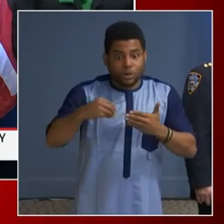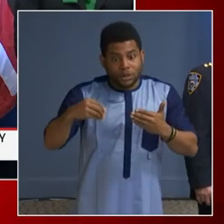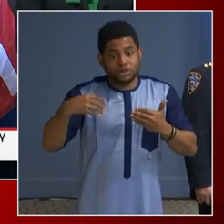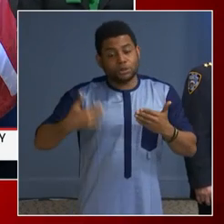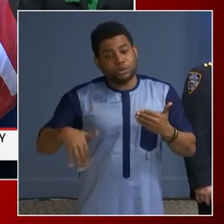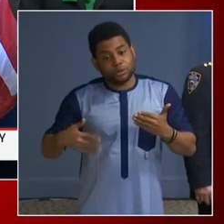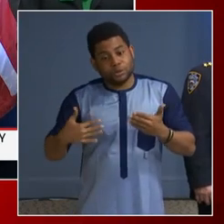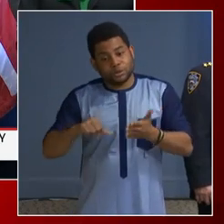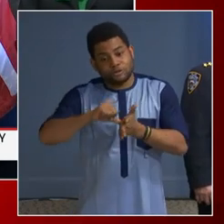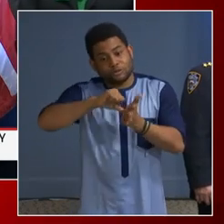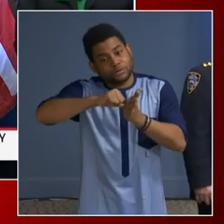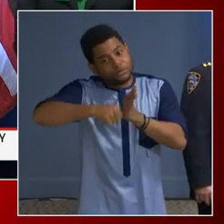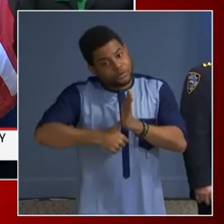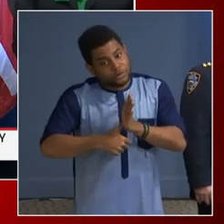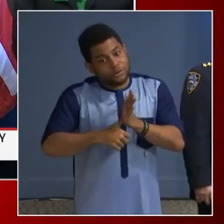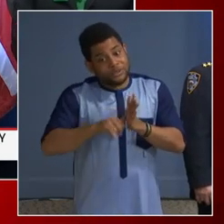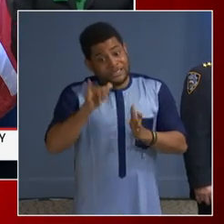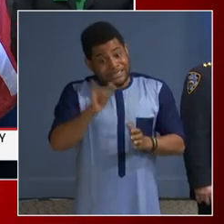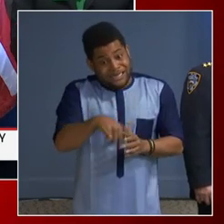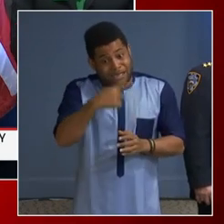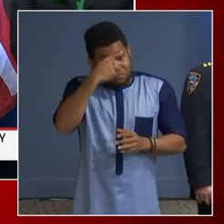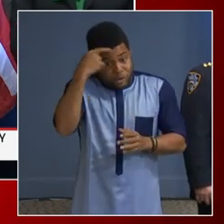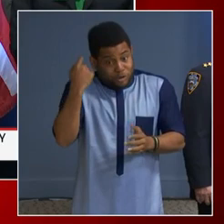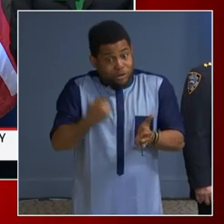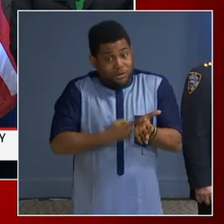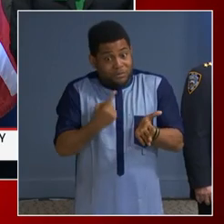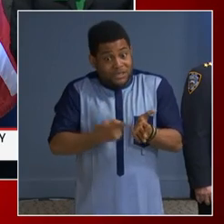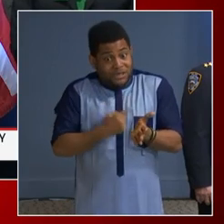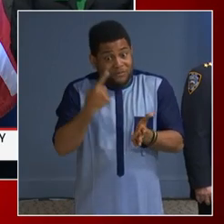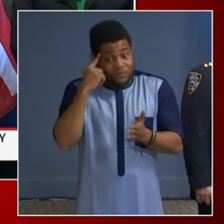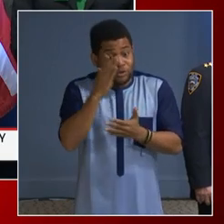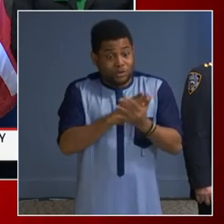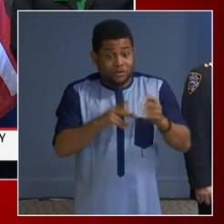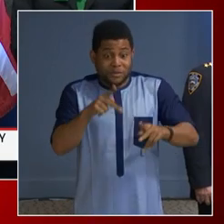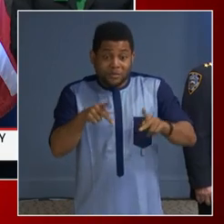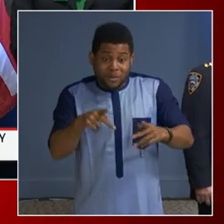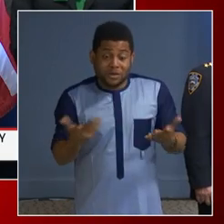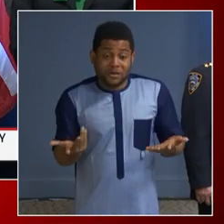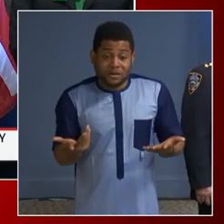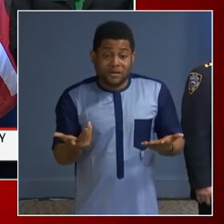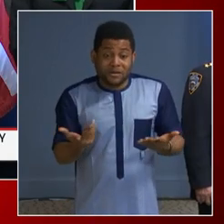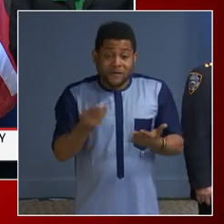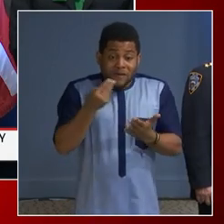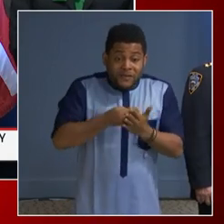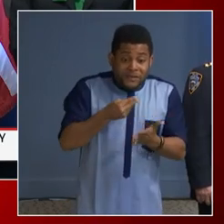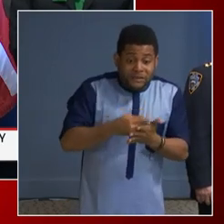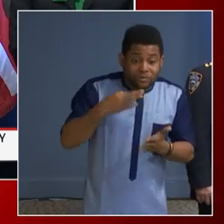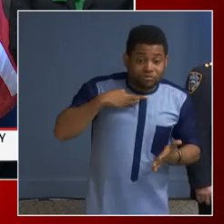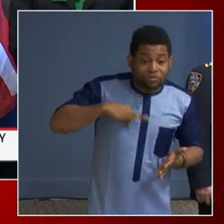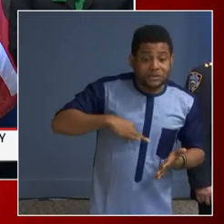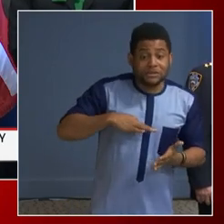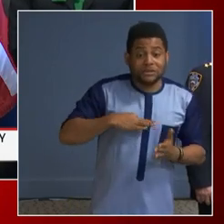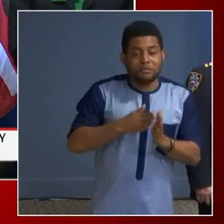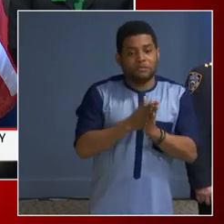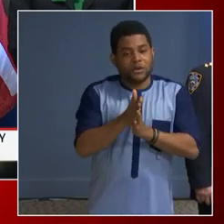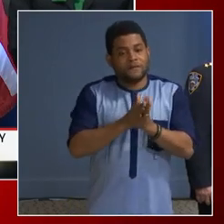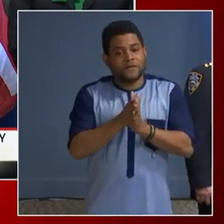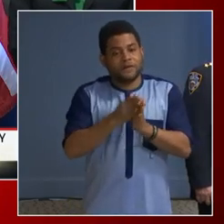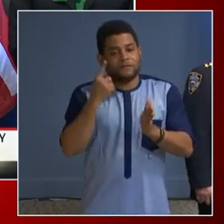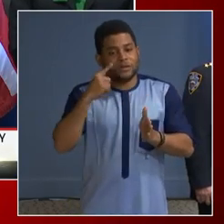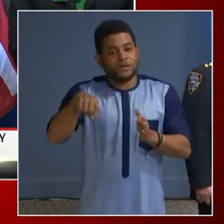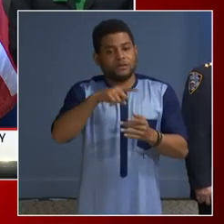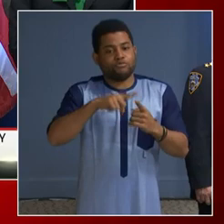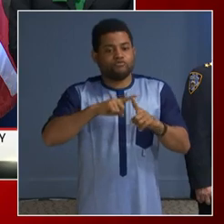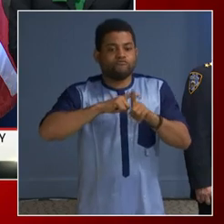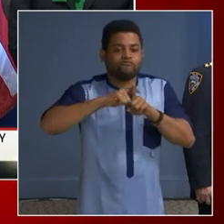that because sometimes, for some people, financial incentives can be a motivating factor for people to call in information. And